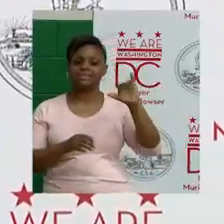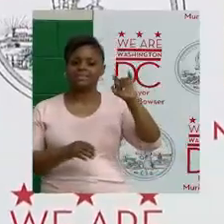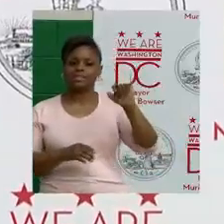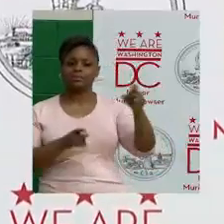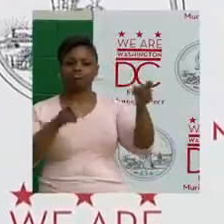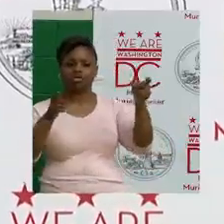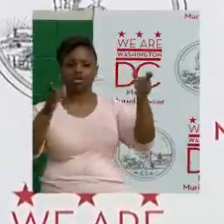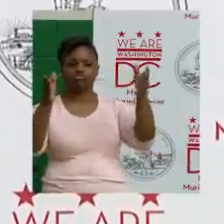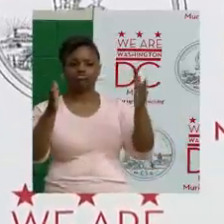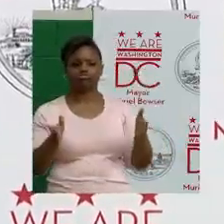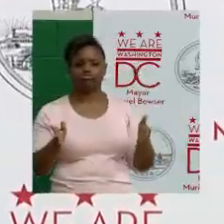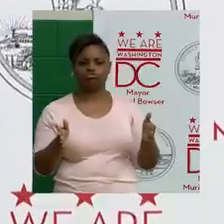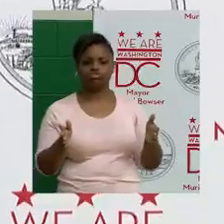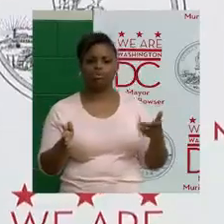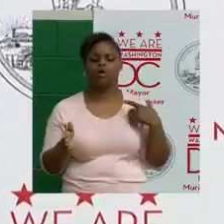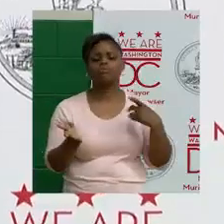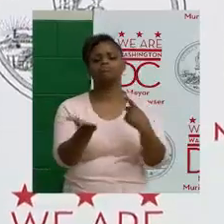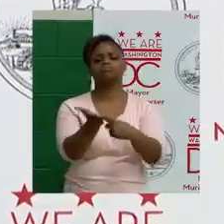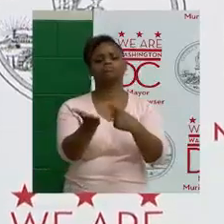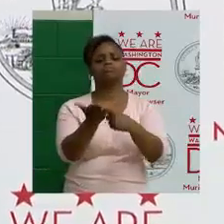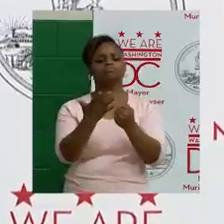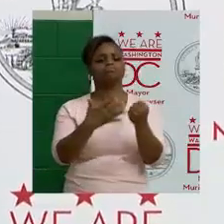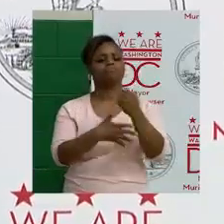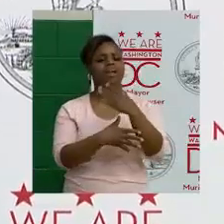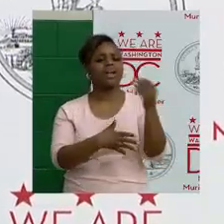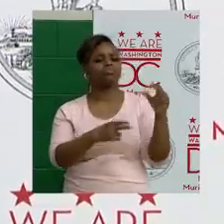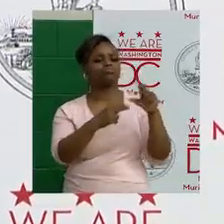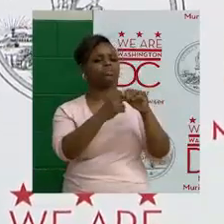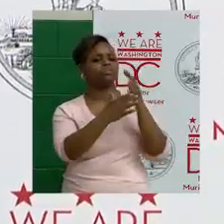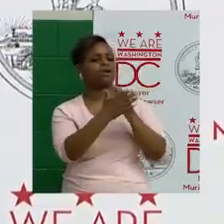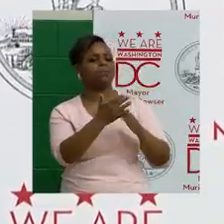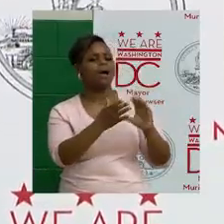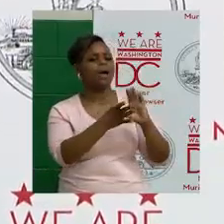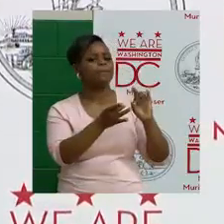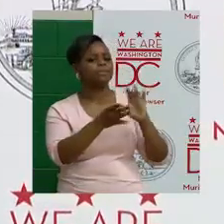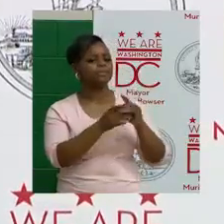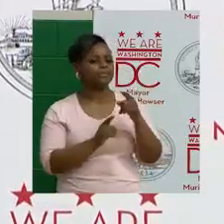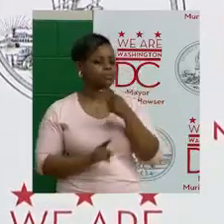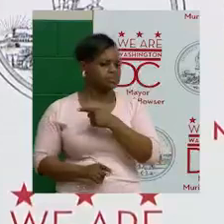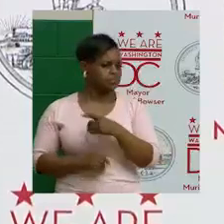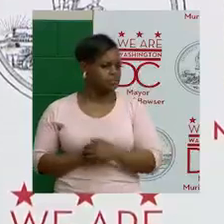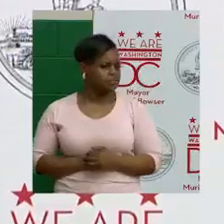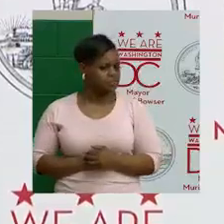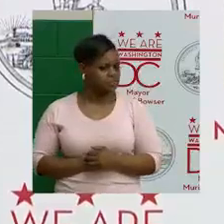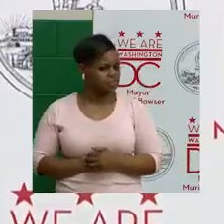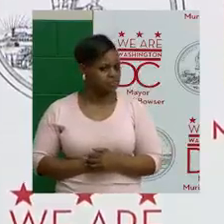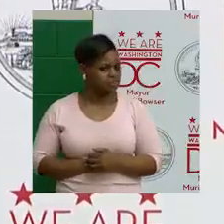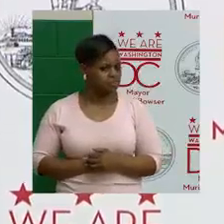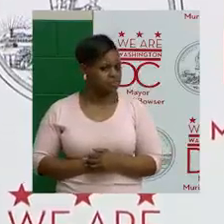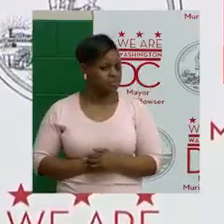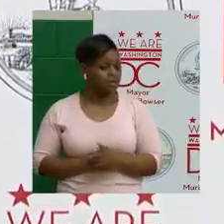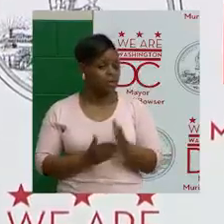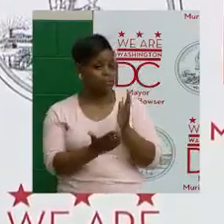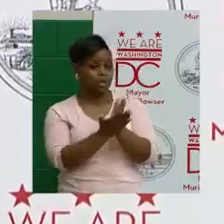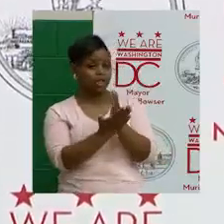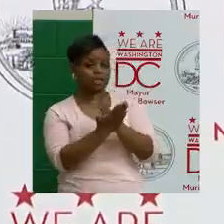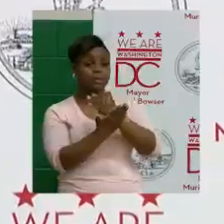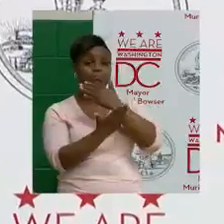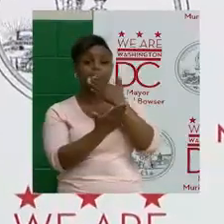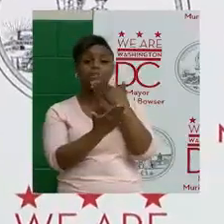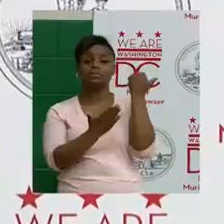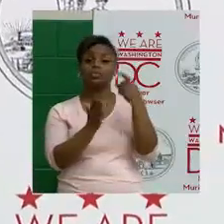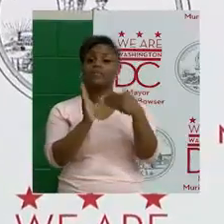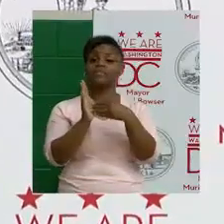expound on some of the comments that Jenny made about where we are making investments. The budget is the best reflection of